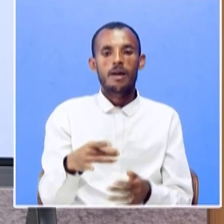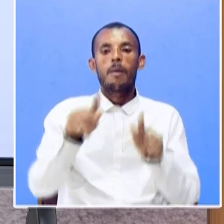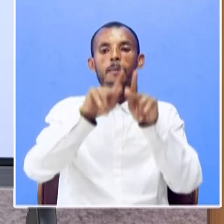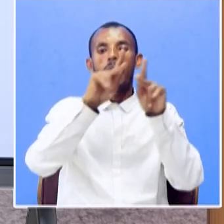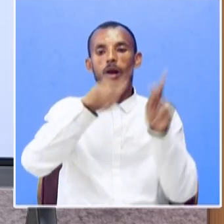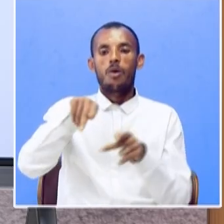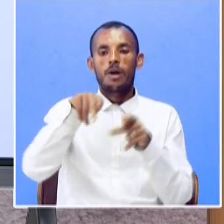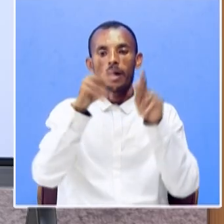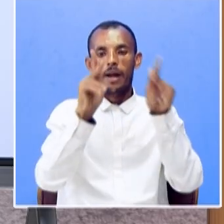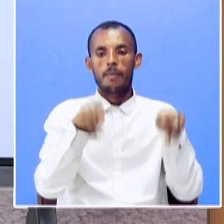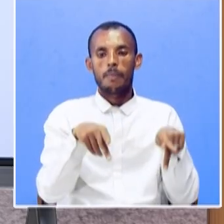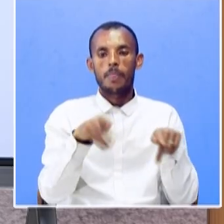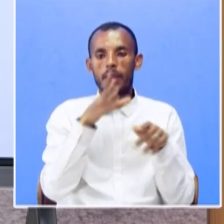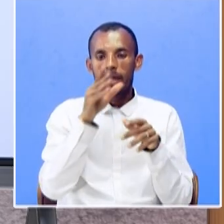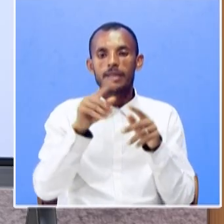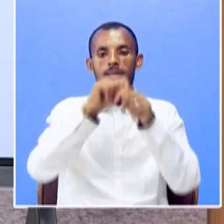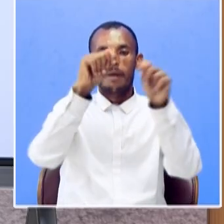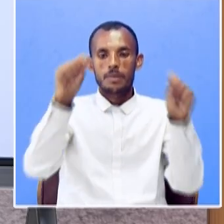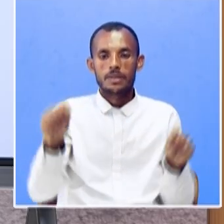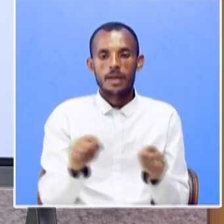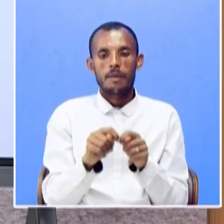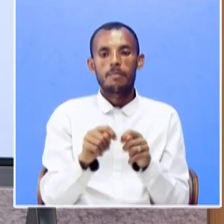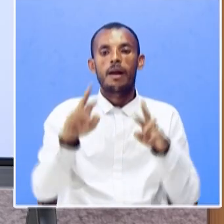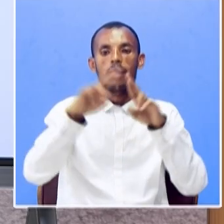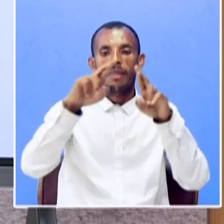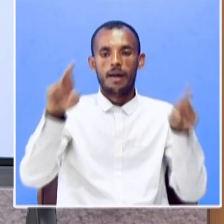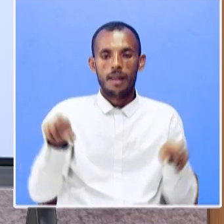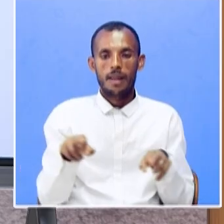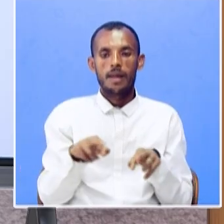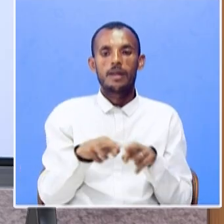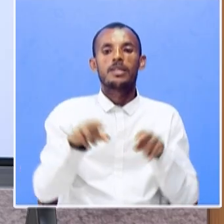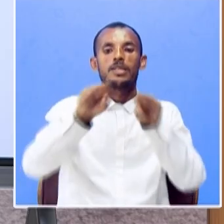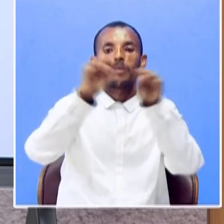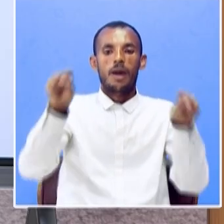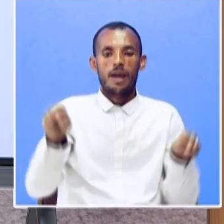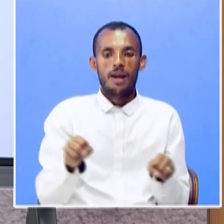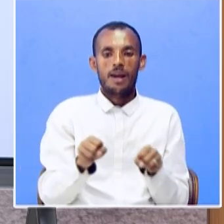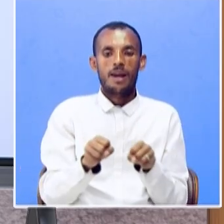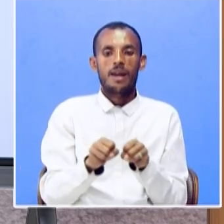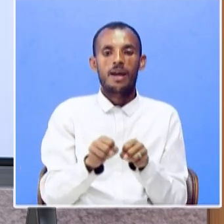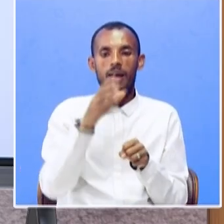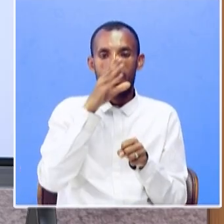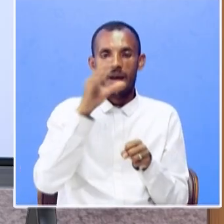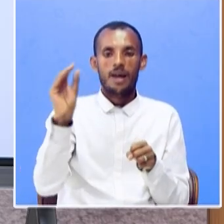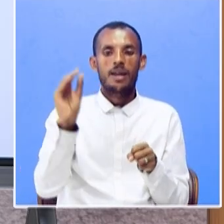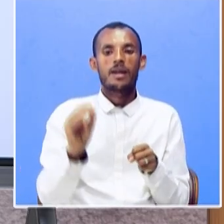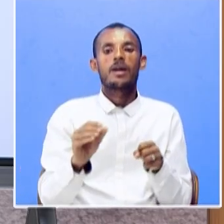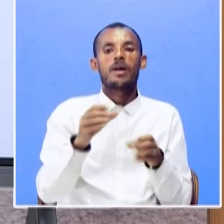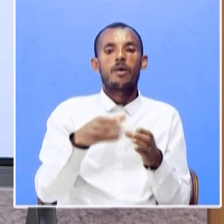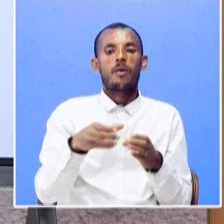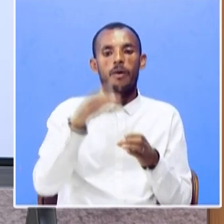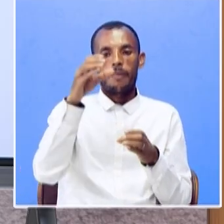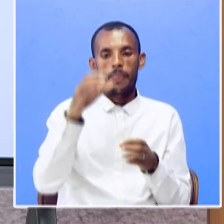parallelogram, trapezium, rectangle, square, and kite.